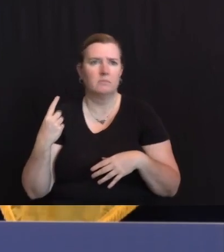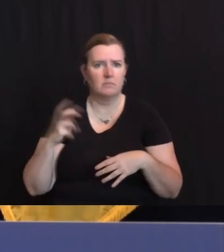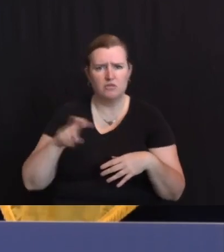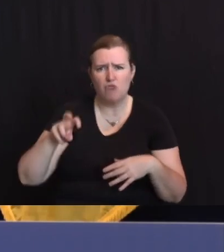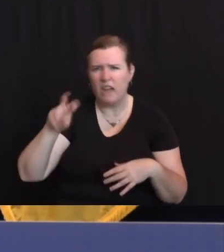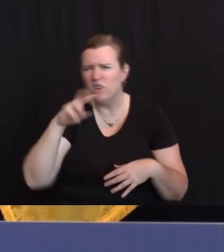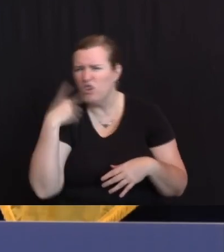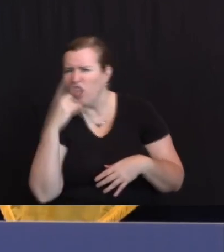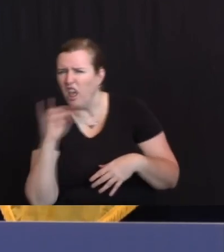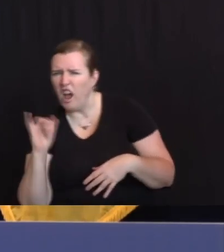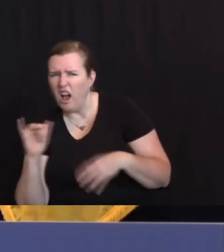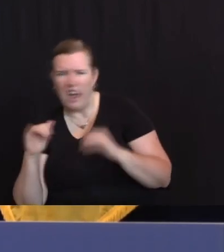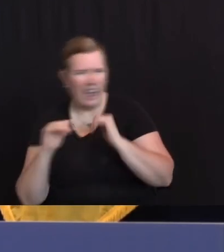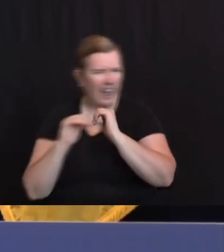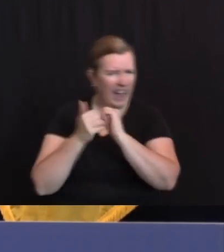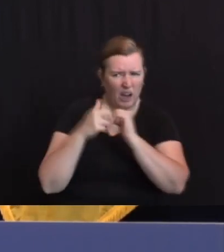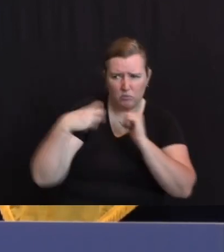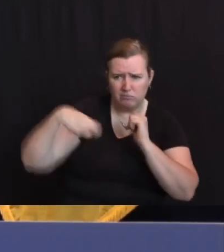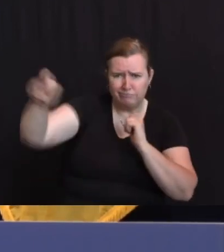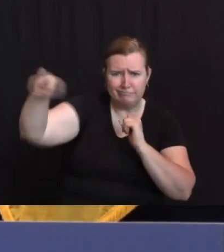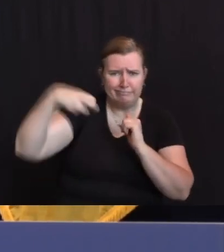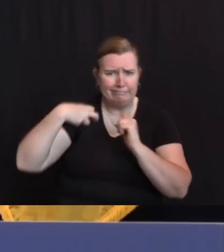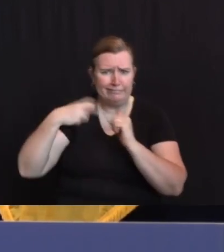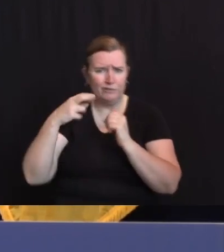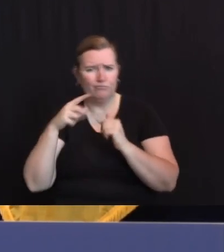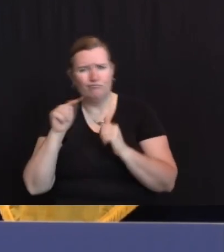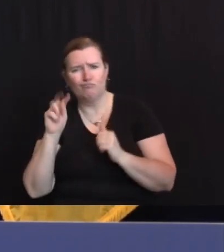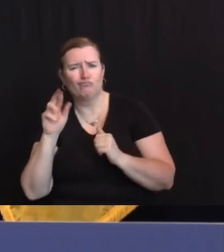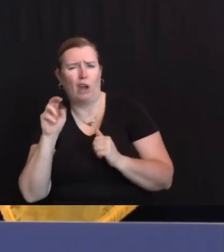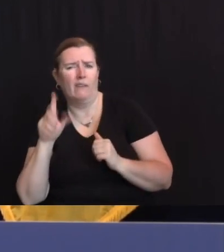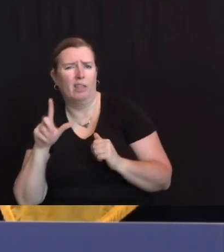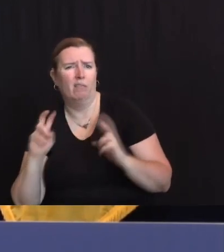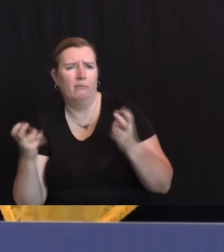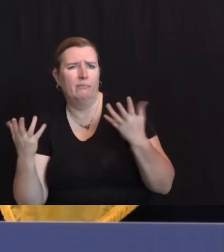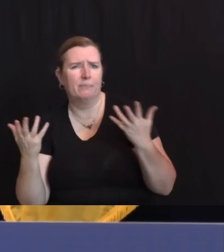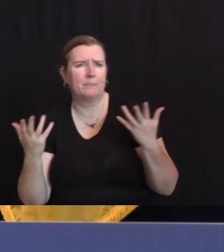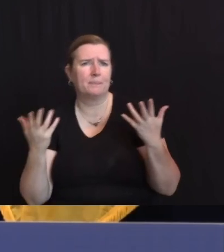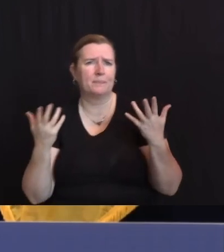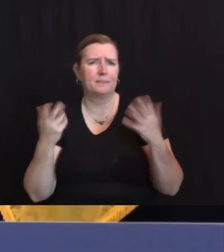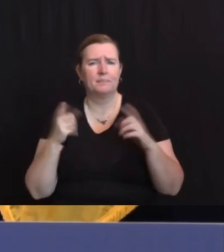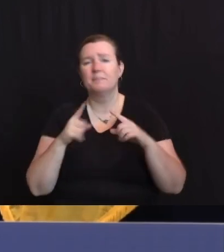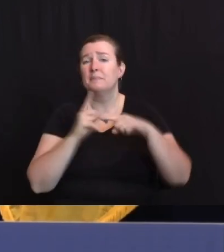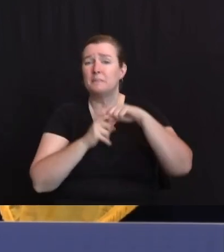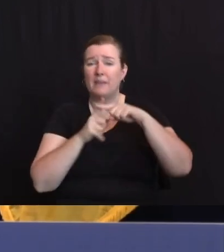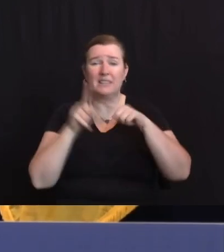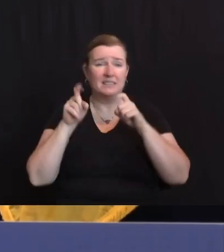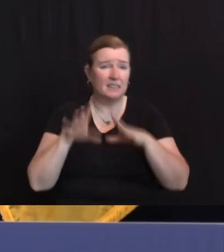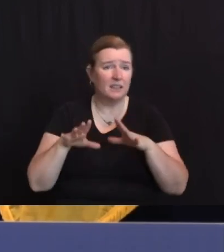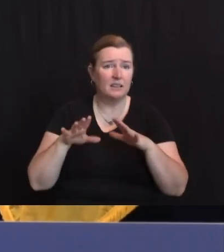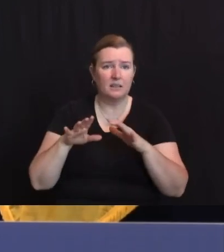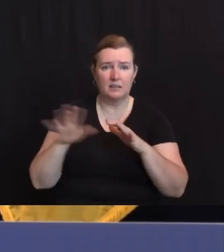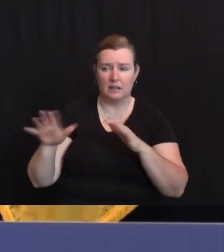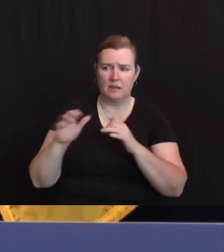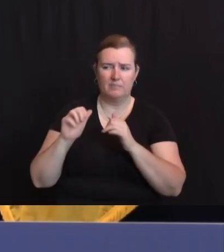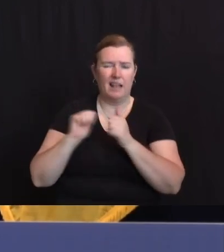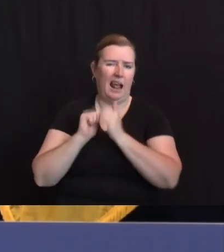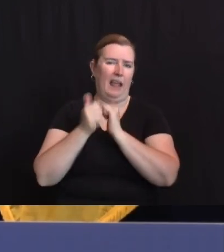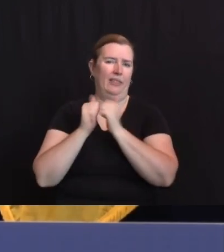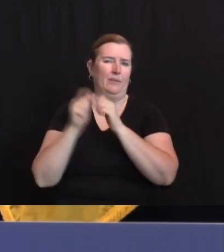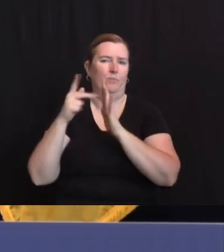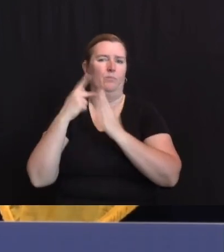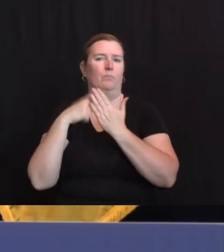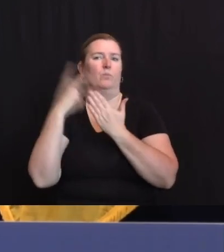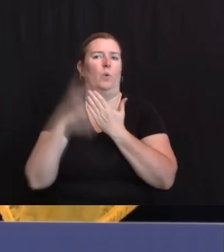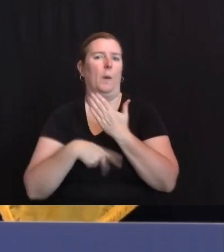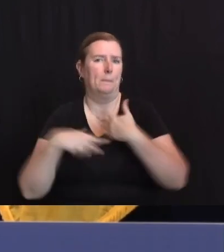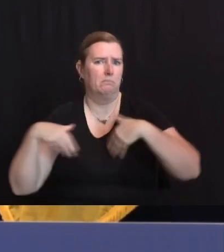we've said this before, they've had some issues, some positives in their athletic program based on everything they've seen and that we've seen